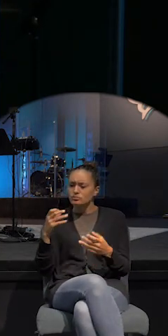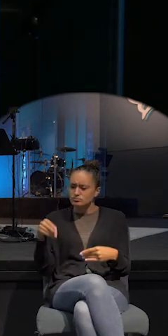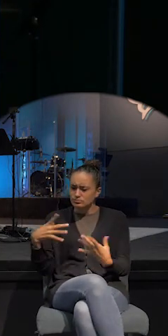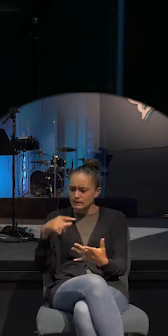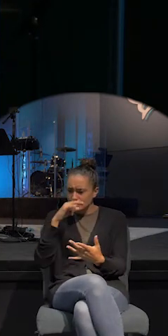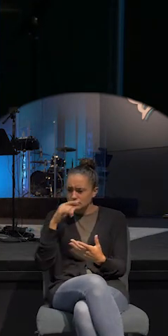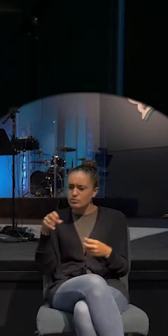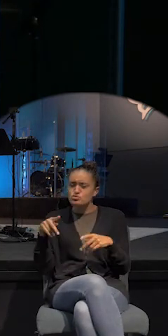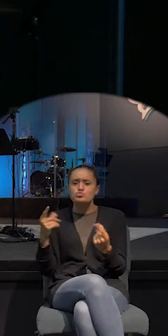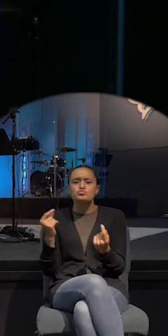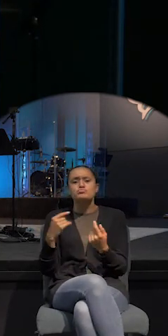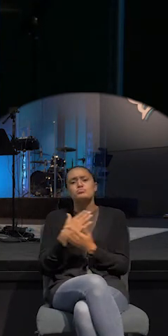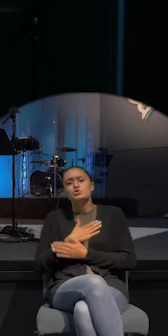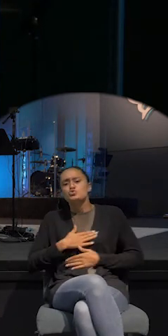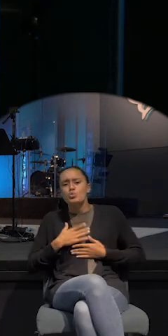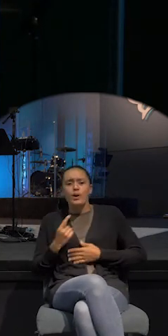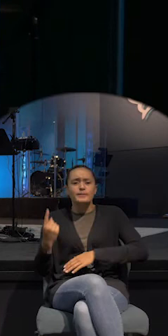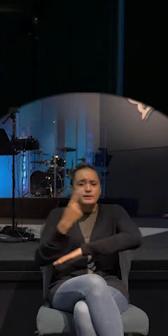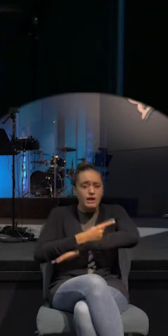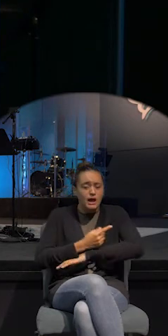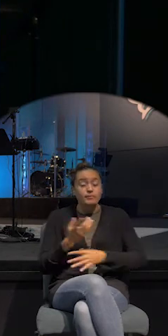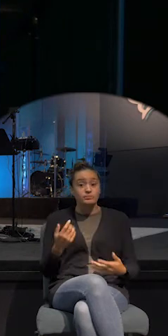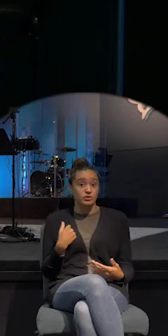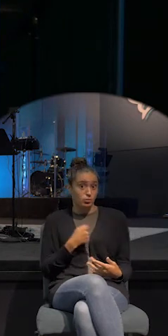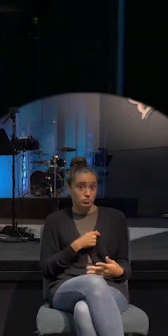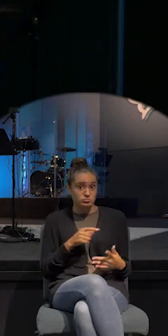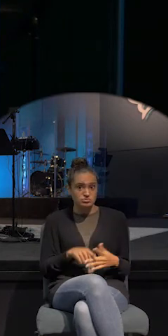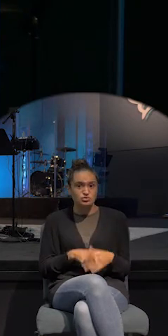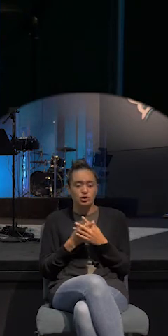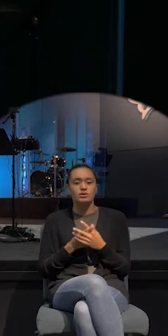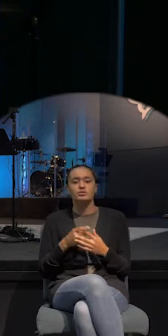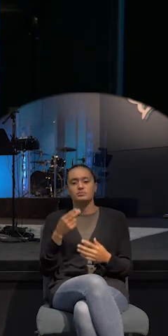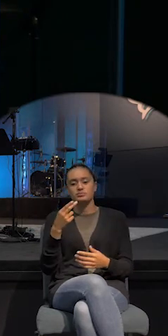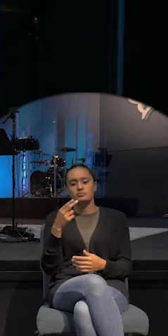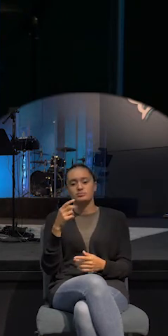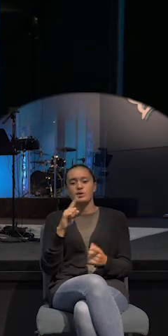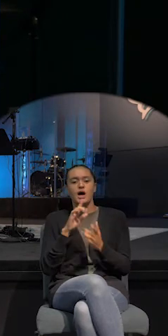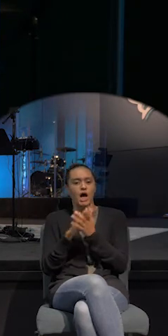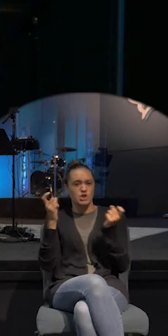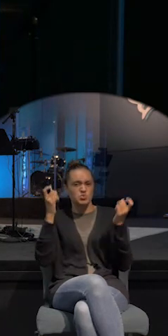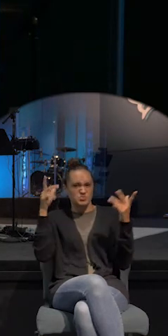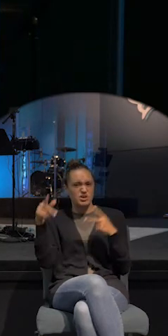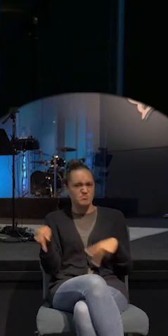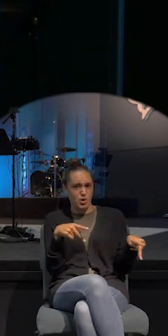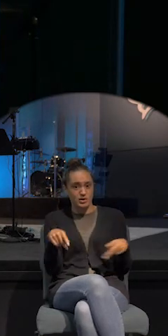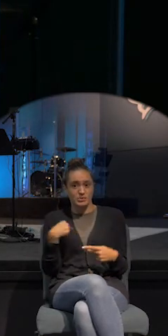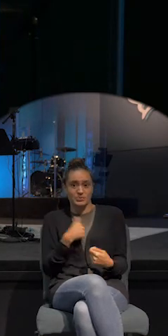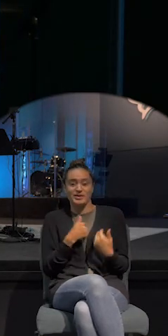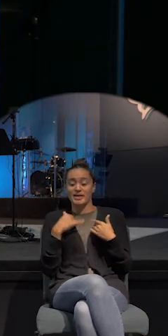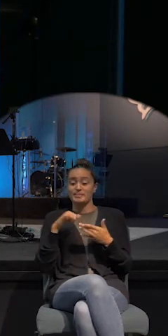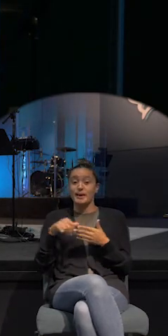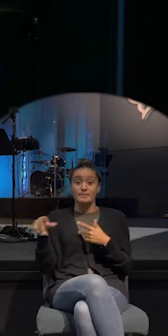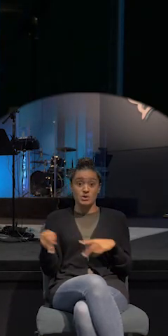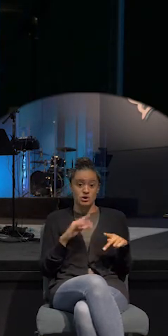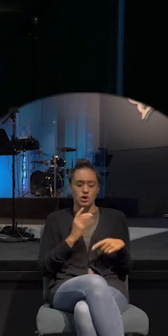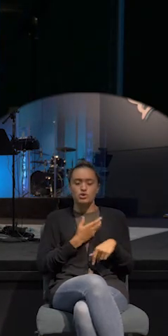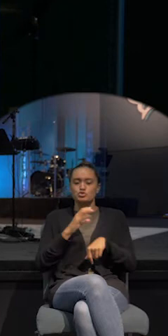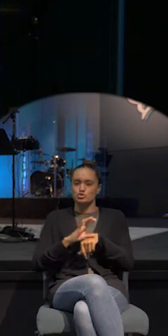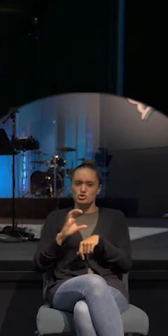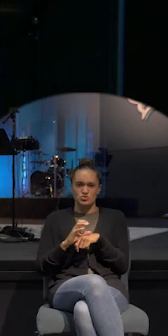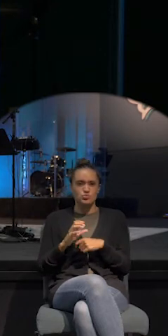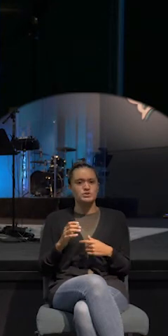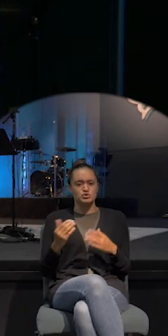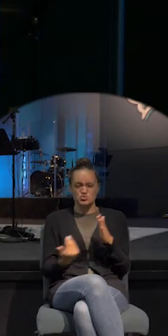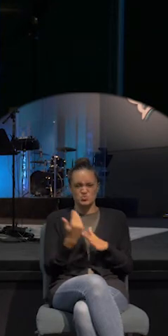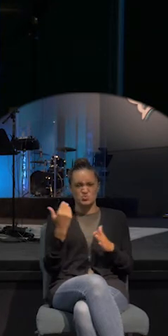to just enjoy the day. And so that's what we began, what were called hallelujah parties. And so we had a hallelujah party when our church was very